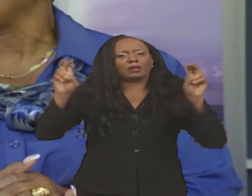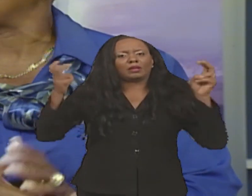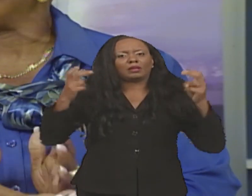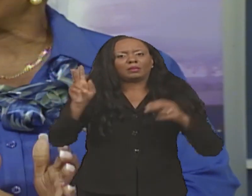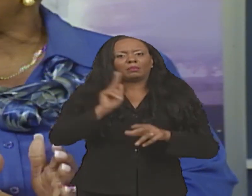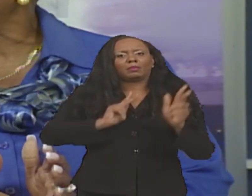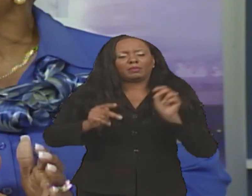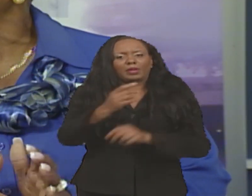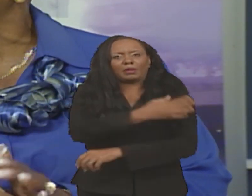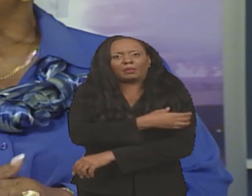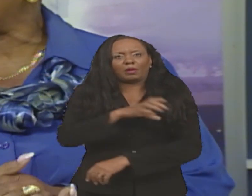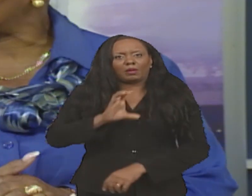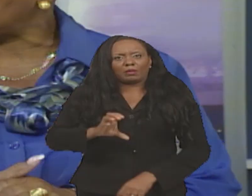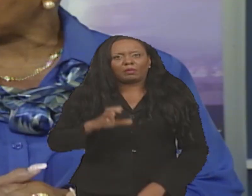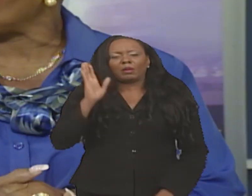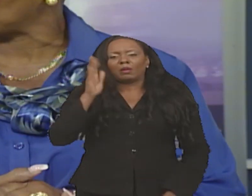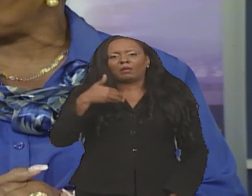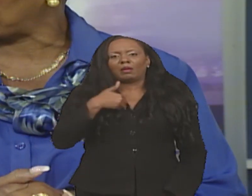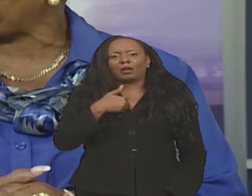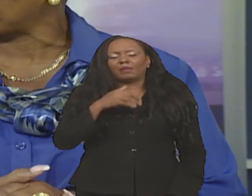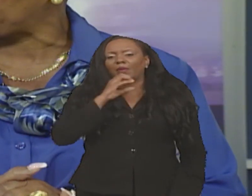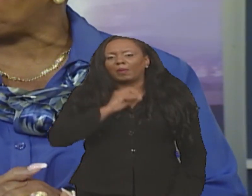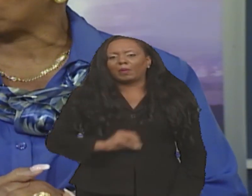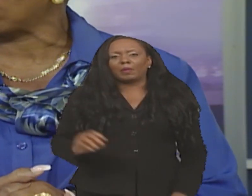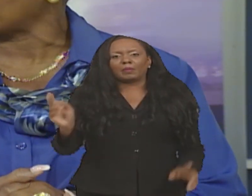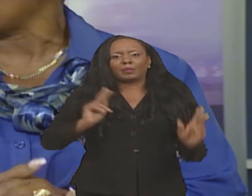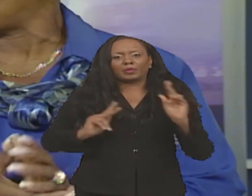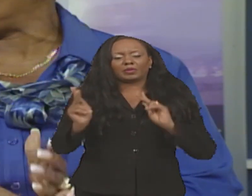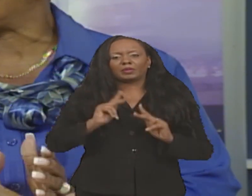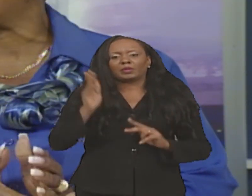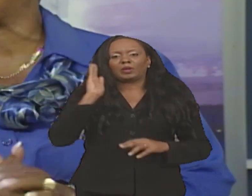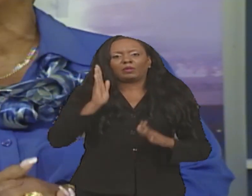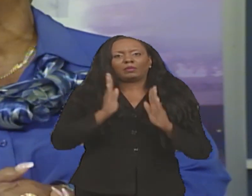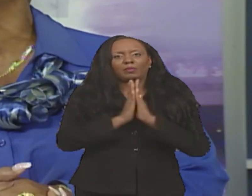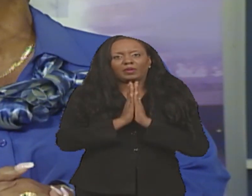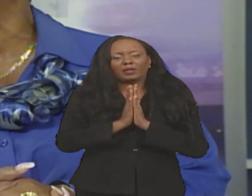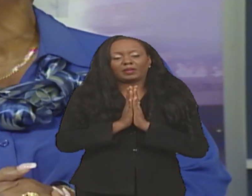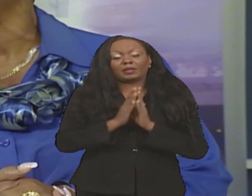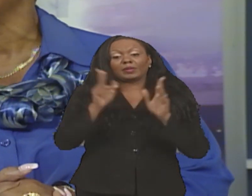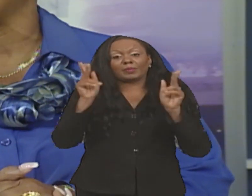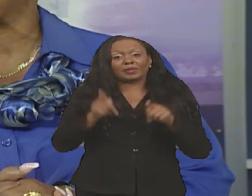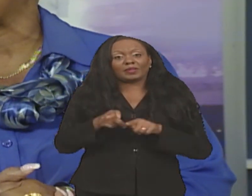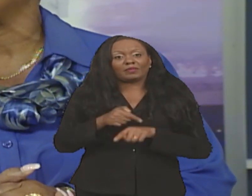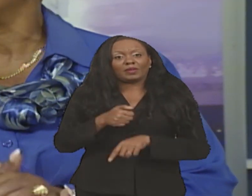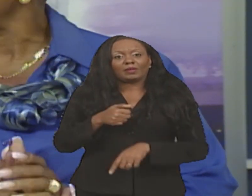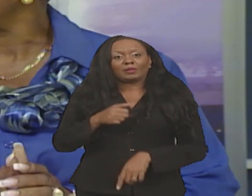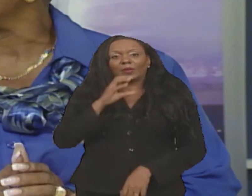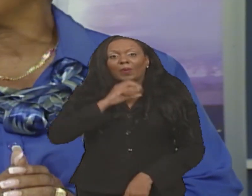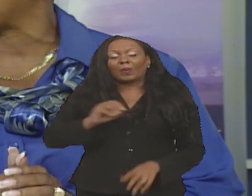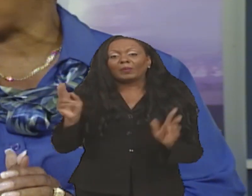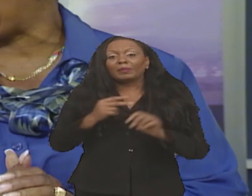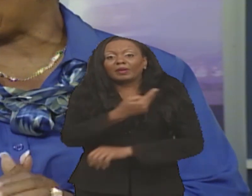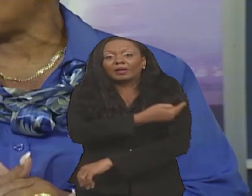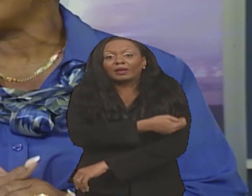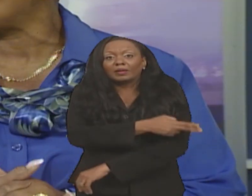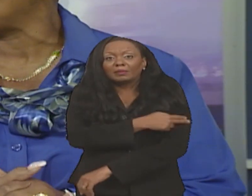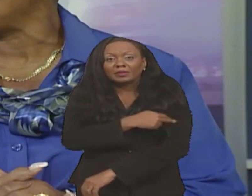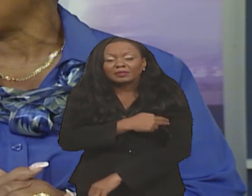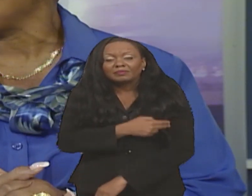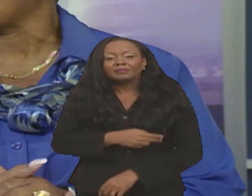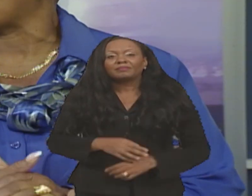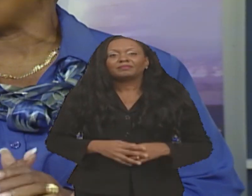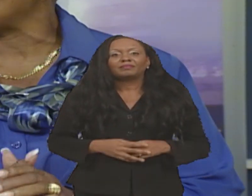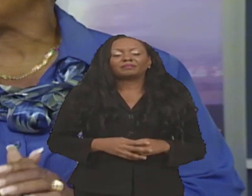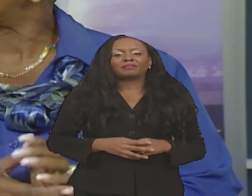Affairs, we've got an elder who is doing the intercessionary prayer from the geriatric hospital. We have 2 students from the Anhill